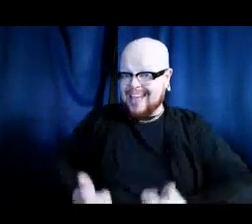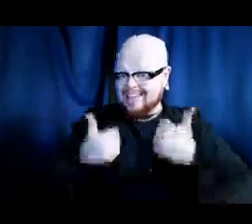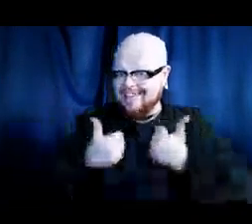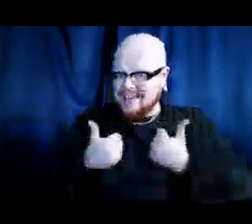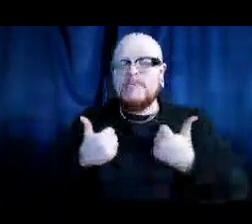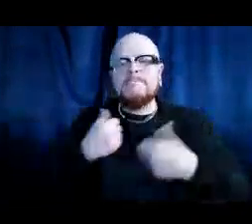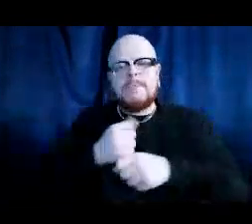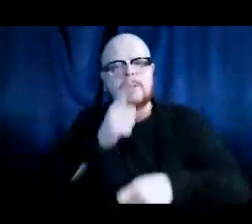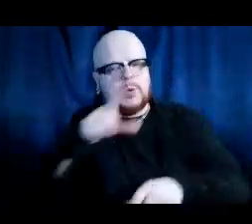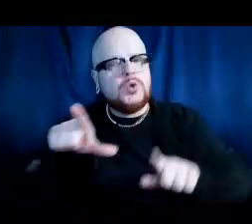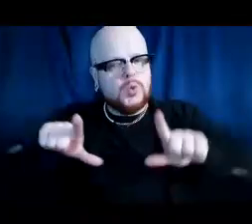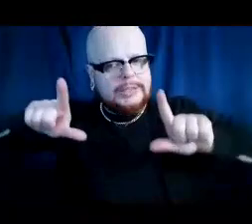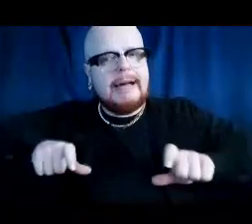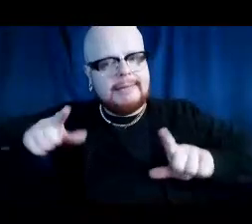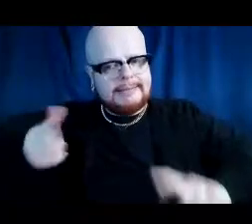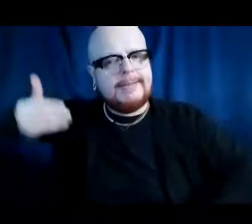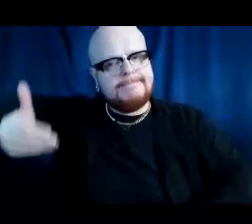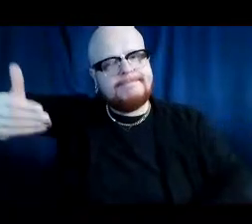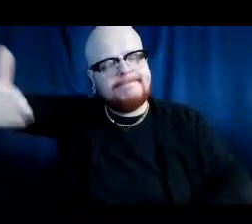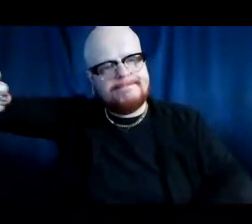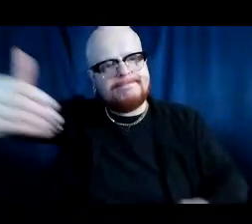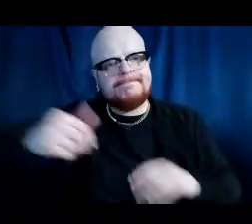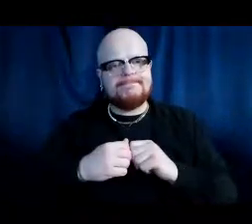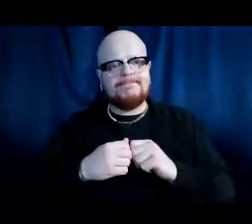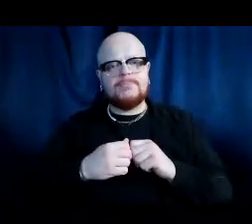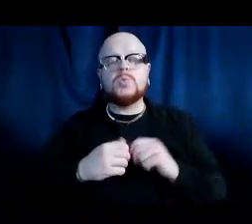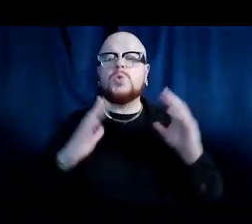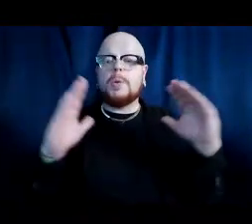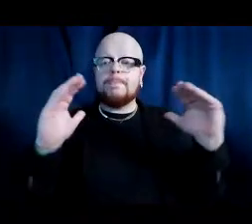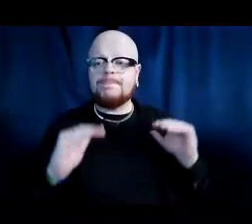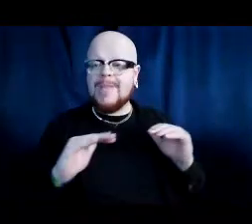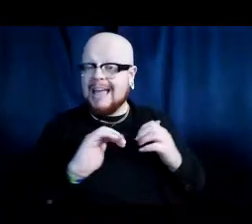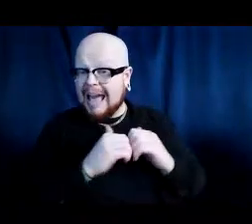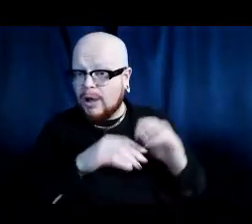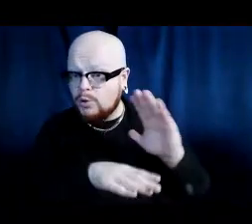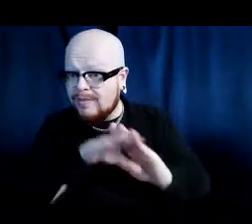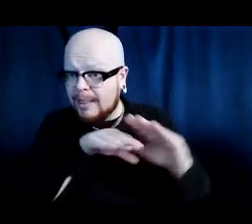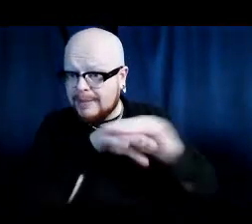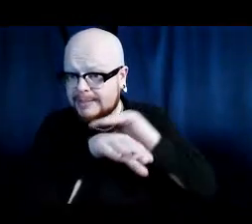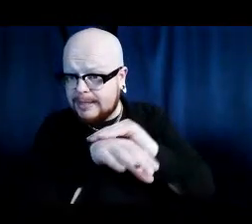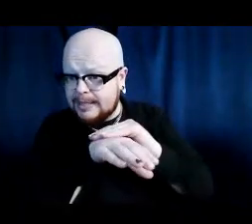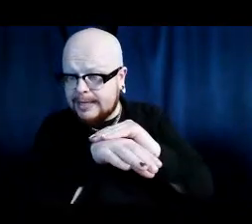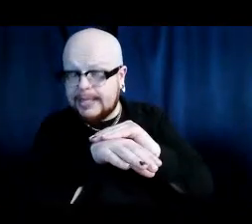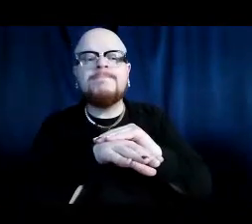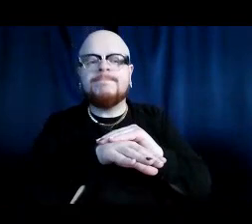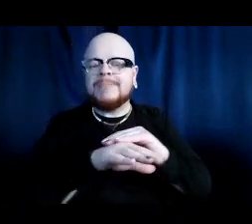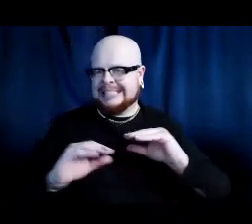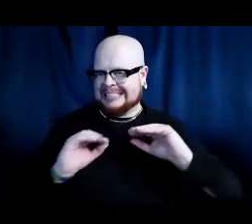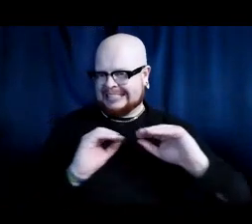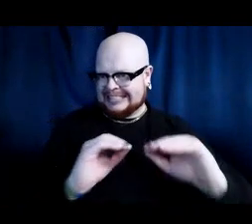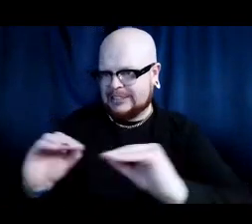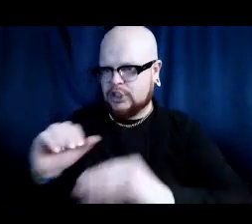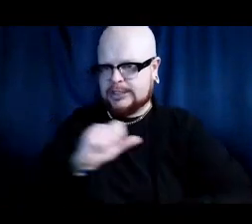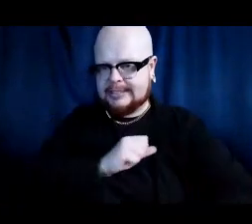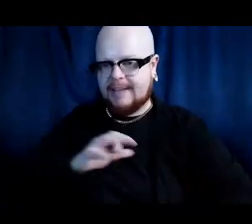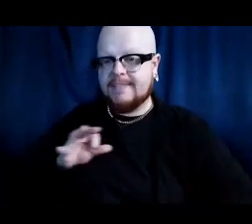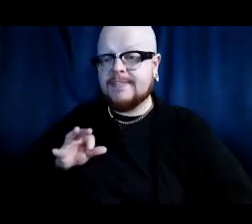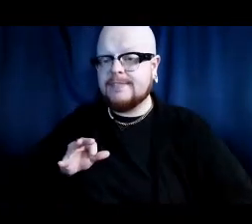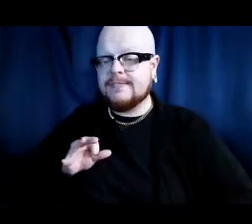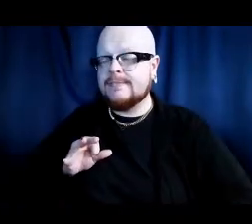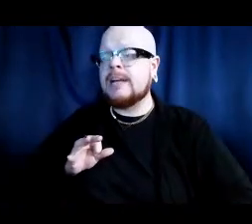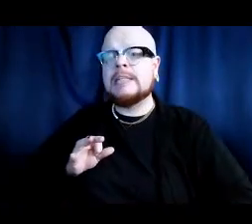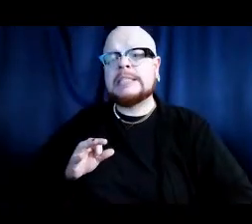way to plan for accessibility is to develop staff knowledge and skills by providing education,